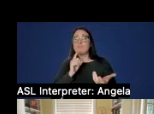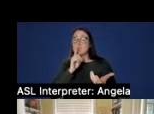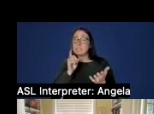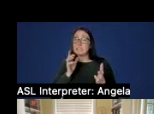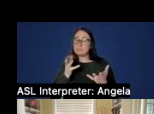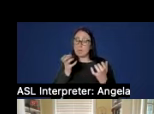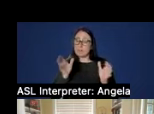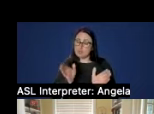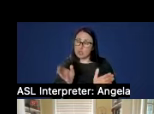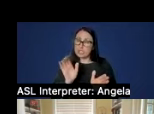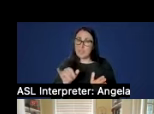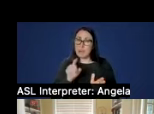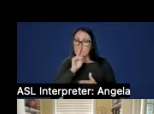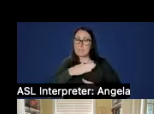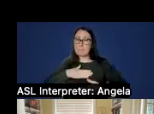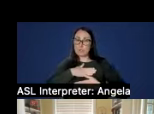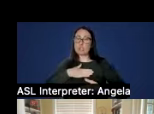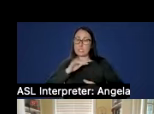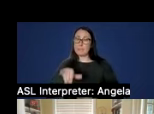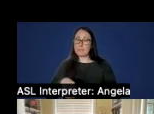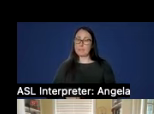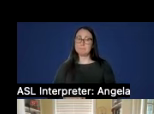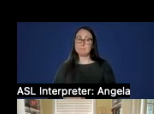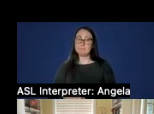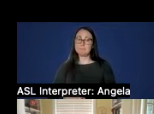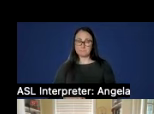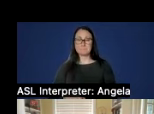too. All right.